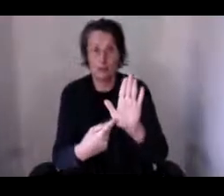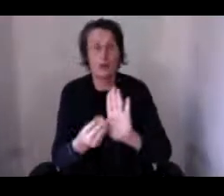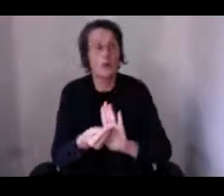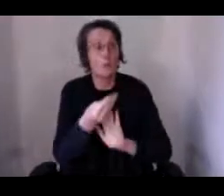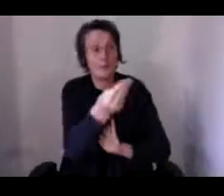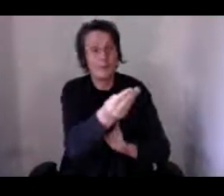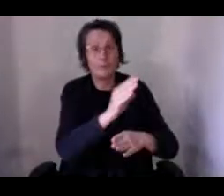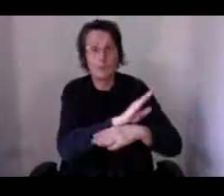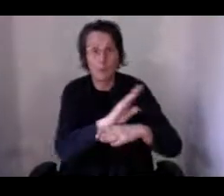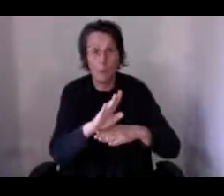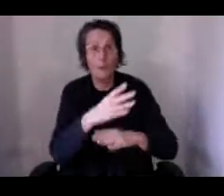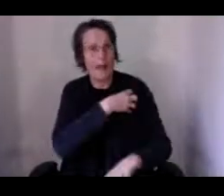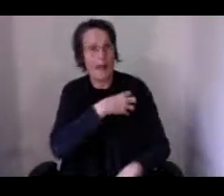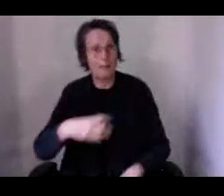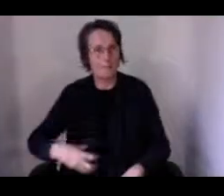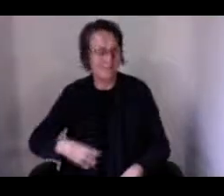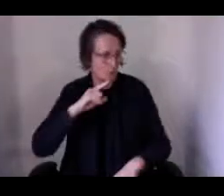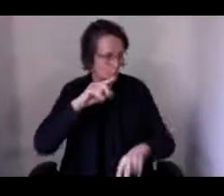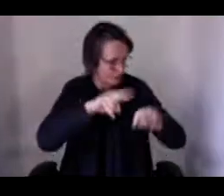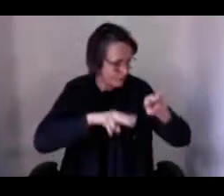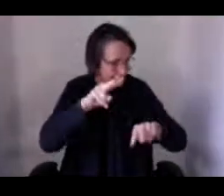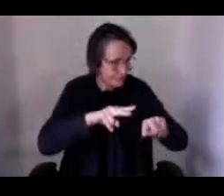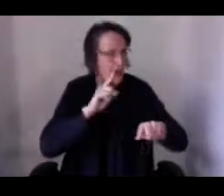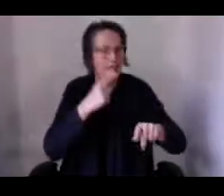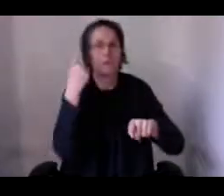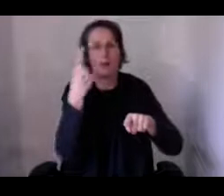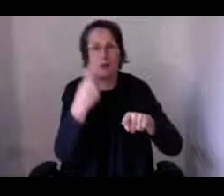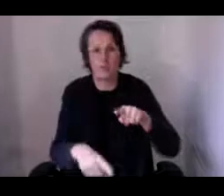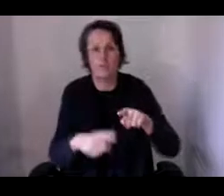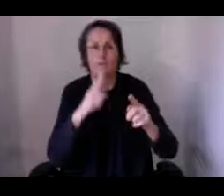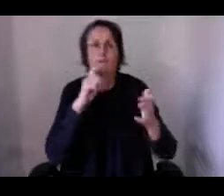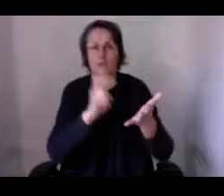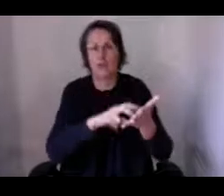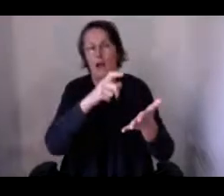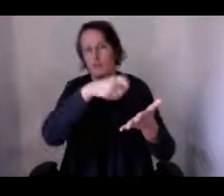the Arts, and then he provides his approval and sign-off.